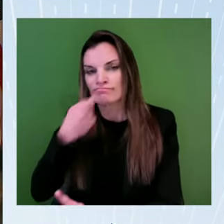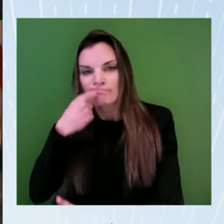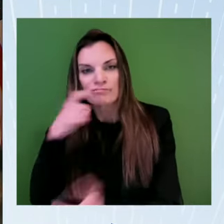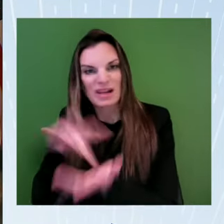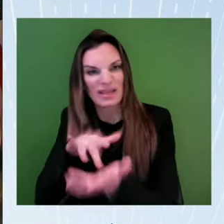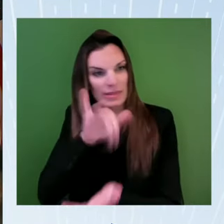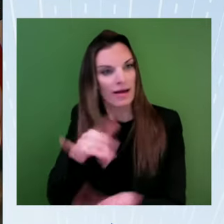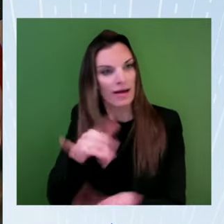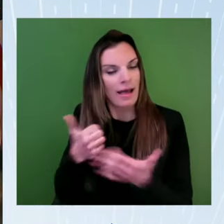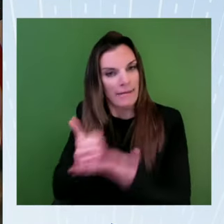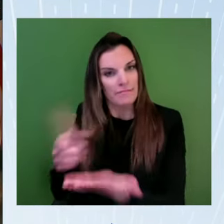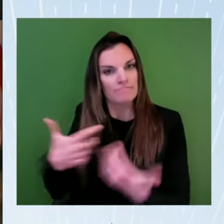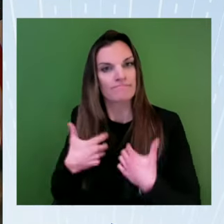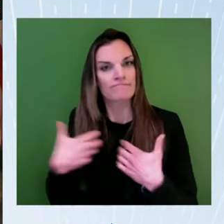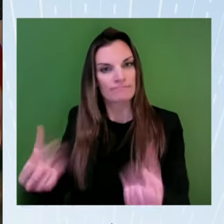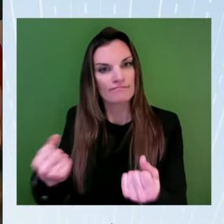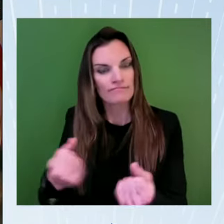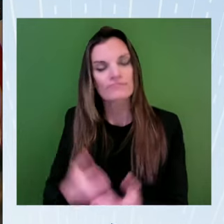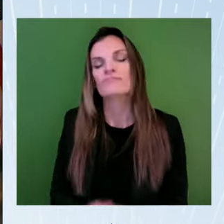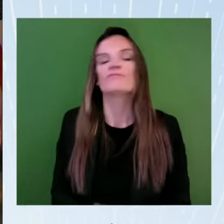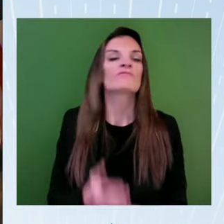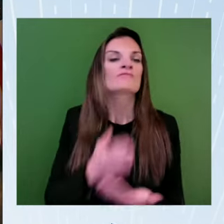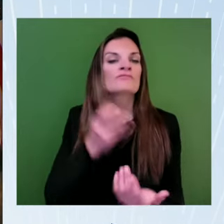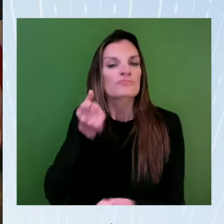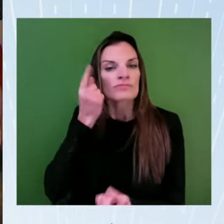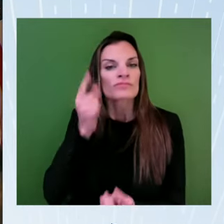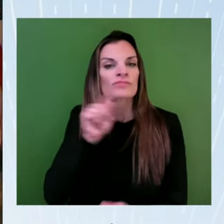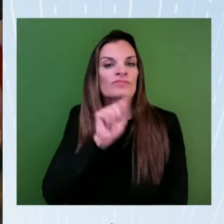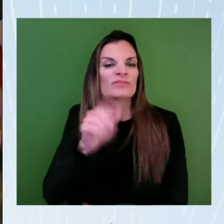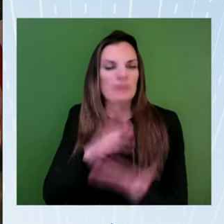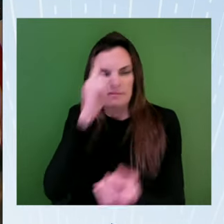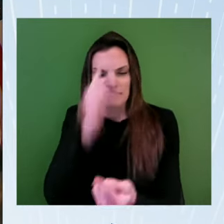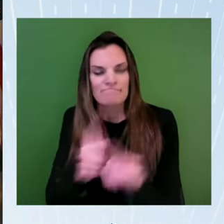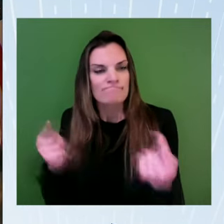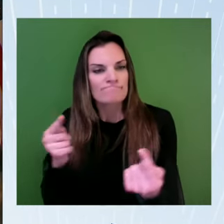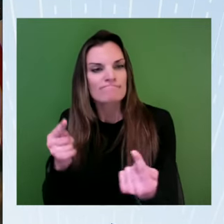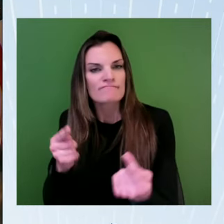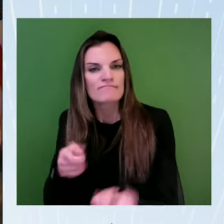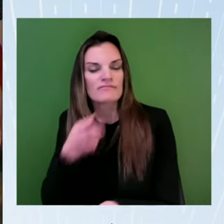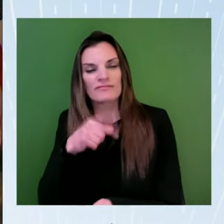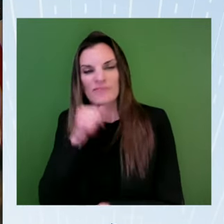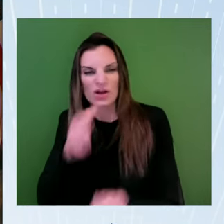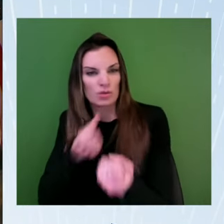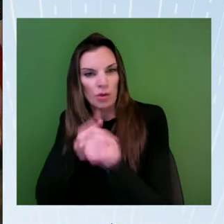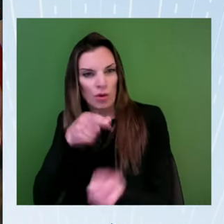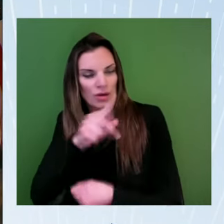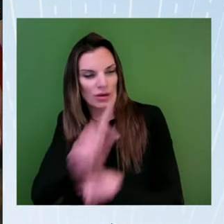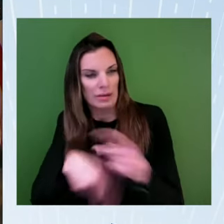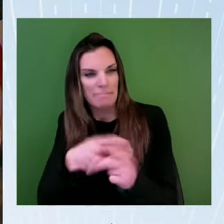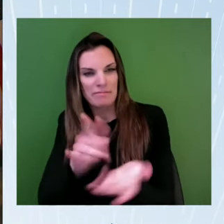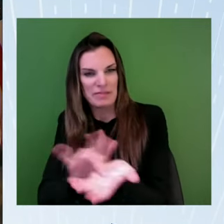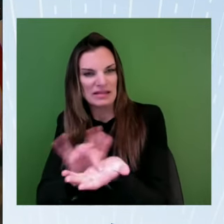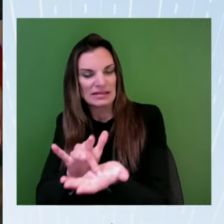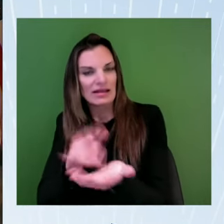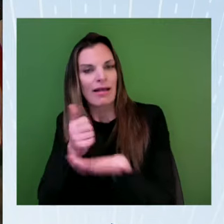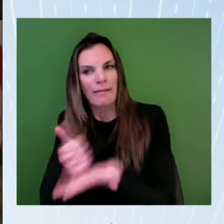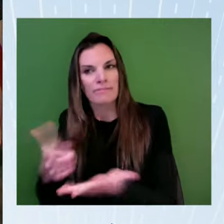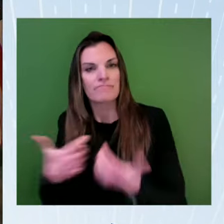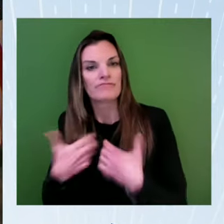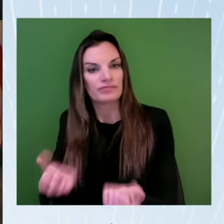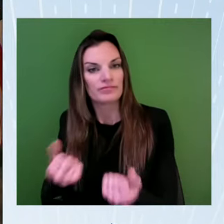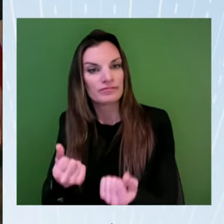making this treatment more readily available because of potential diversion. But just last week, NIH and CDC